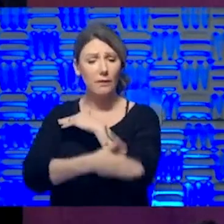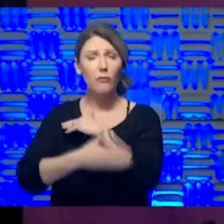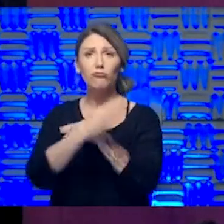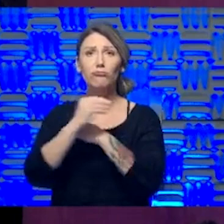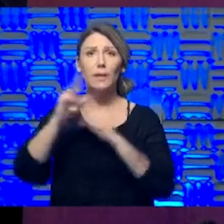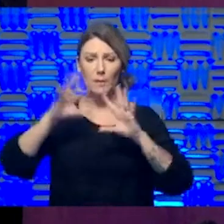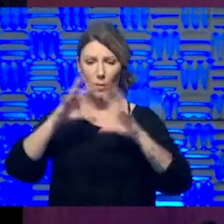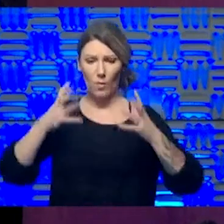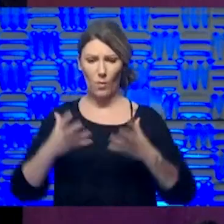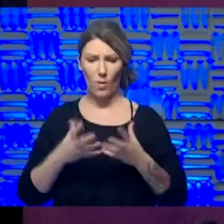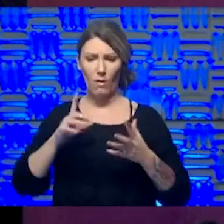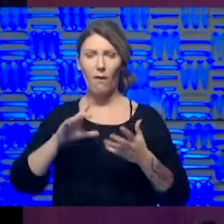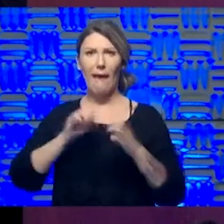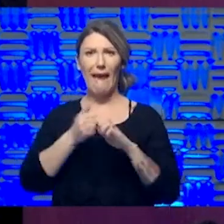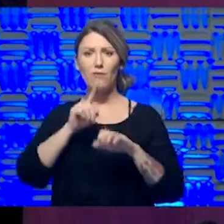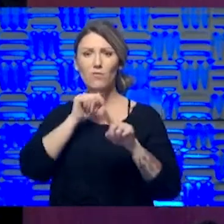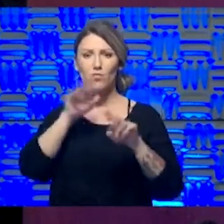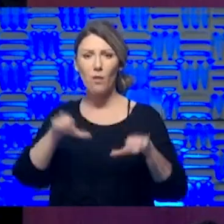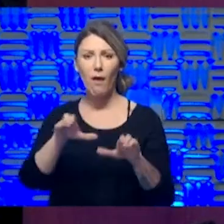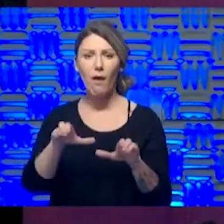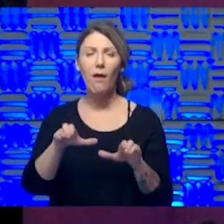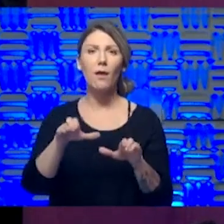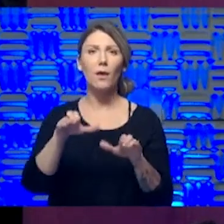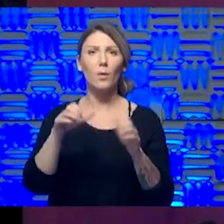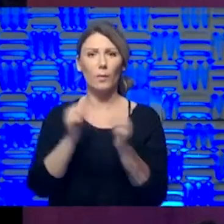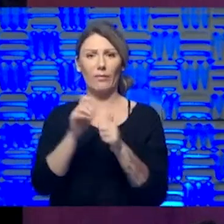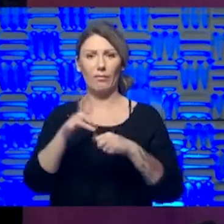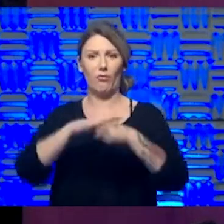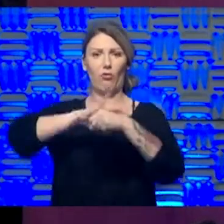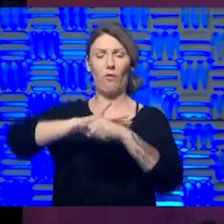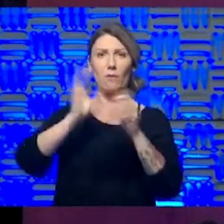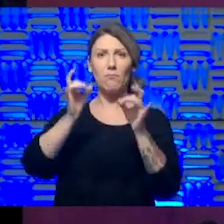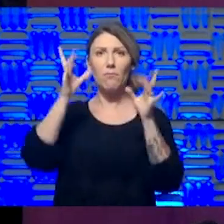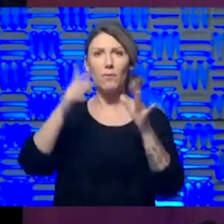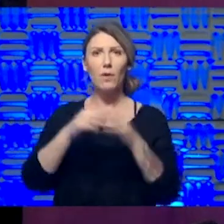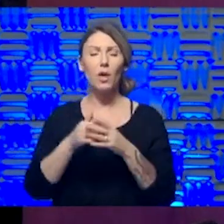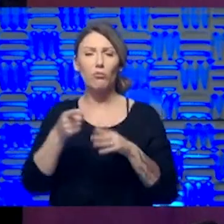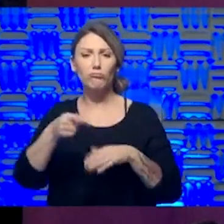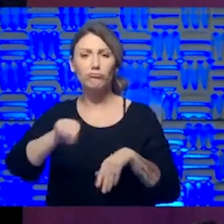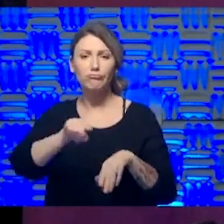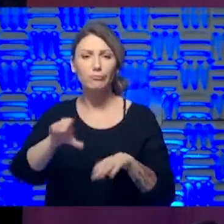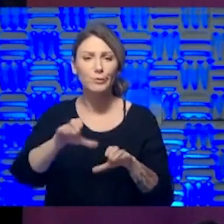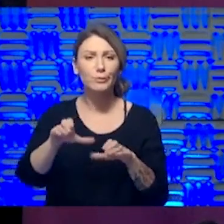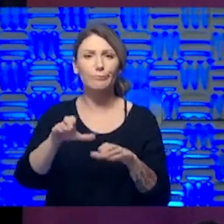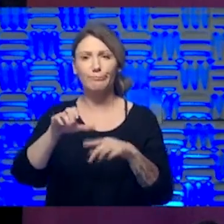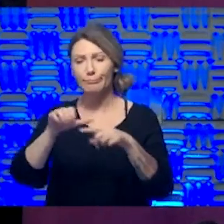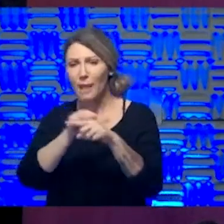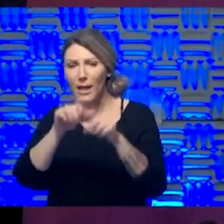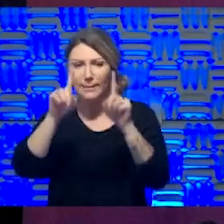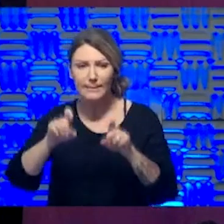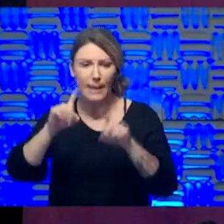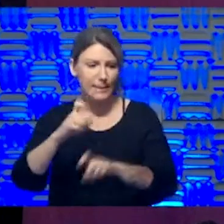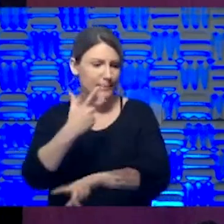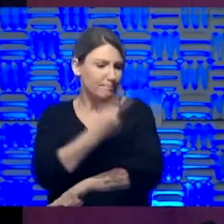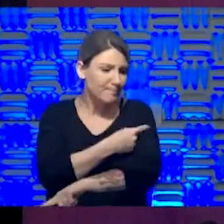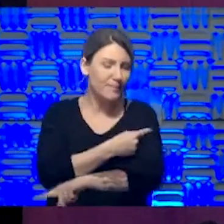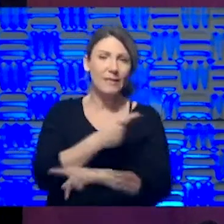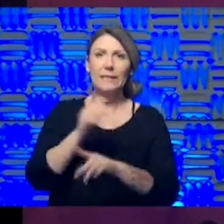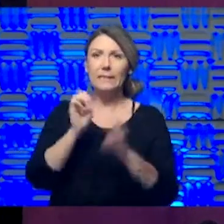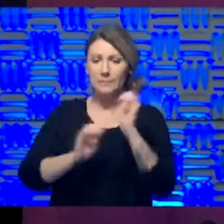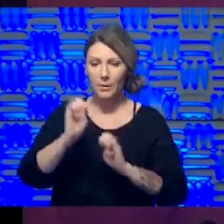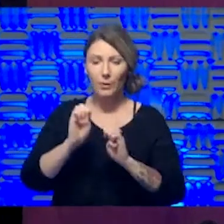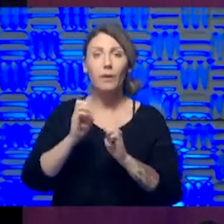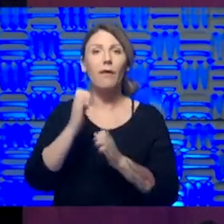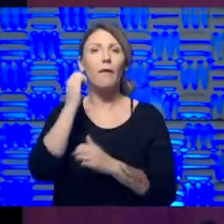to the COVID-19 situation, developing vaccines, doing experiments to try to find new treatments. So every day, I think we're going to